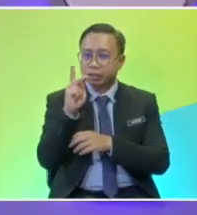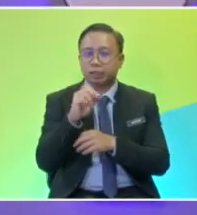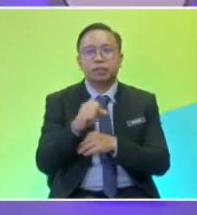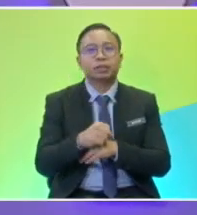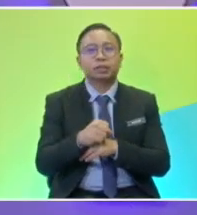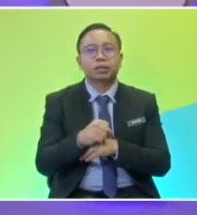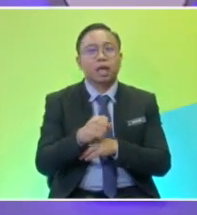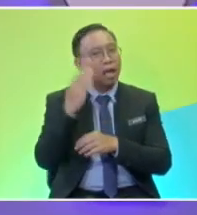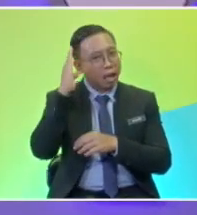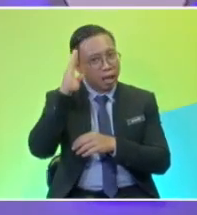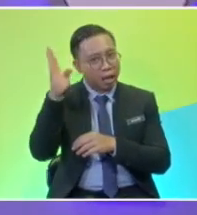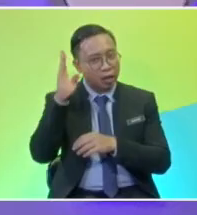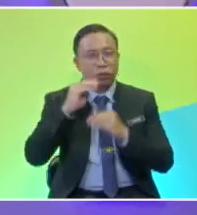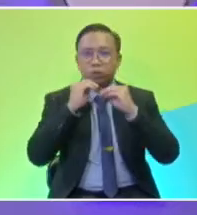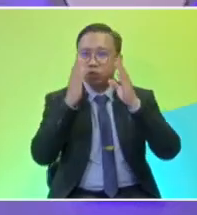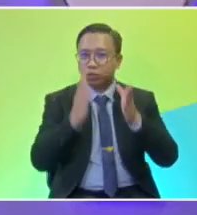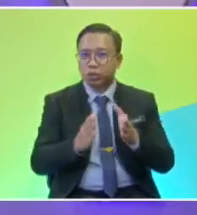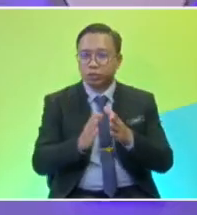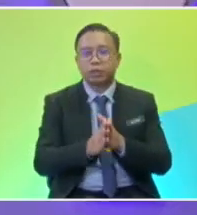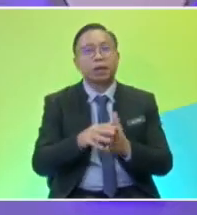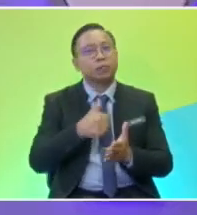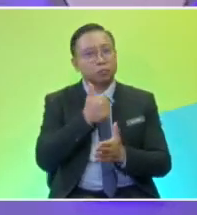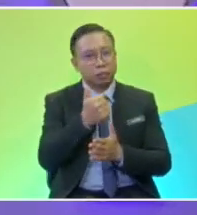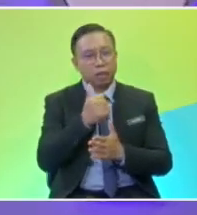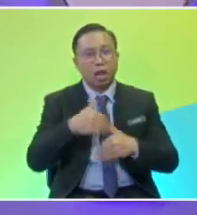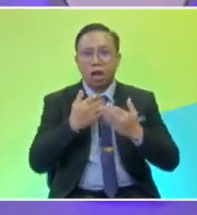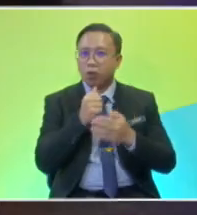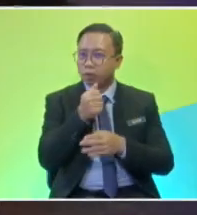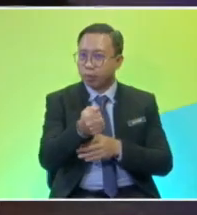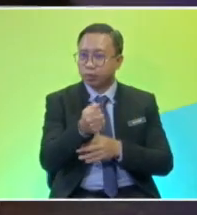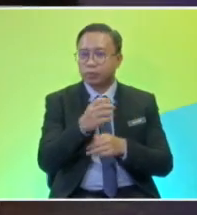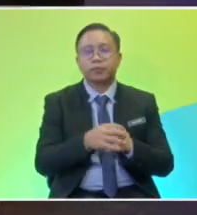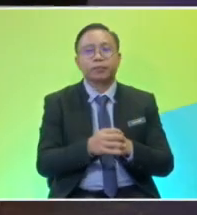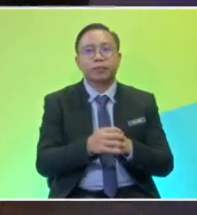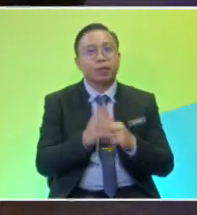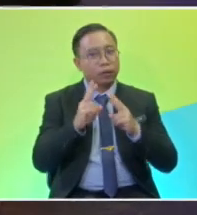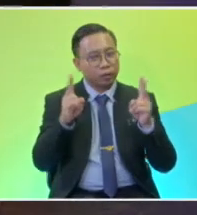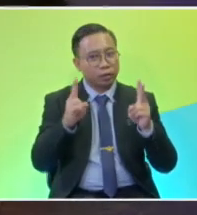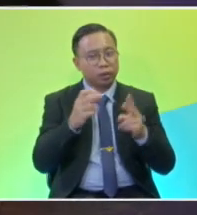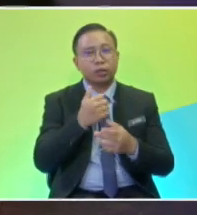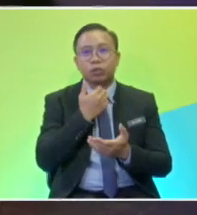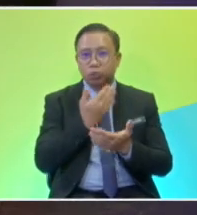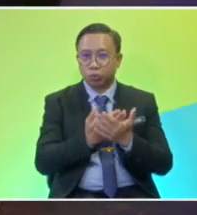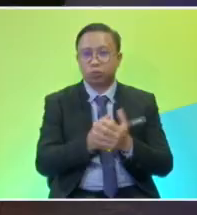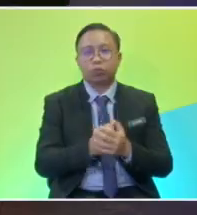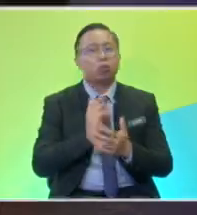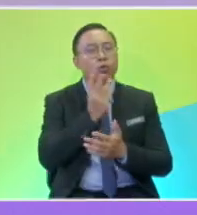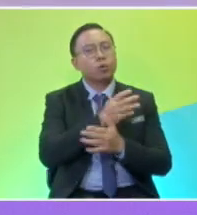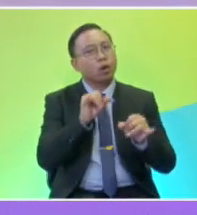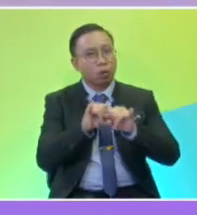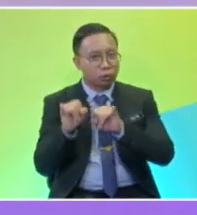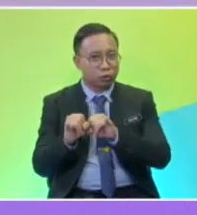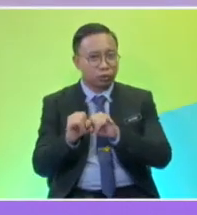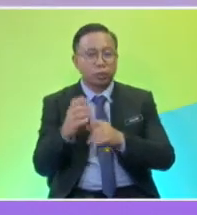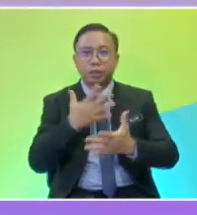teacher. Hi, how are you? Divya. I'm great, Divya. How about you? Very good. That's nice. Not forgetting, we also have our